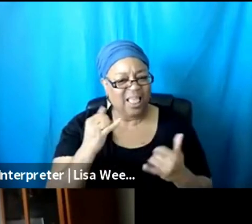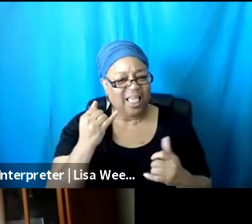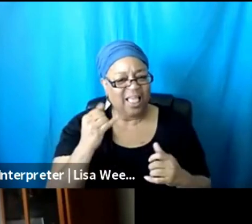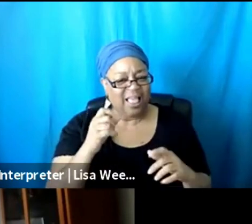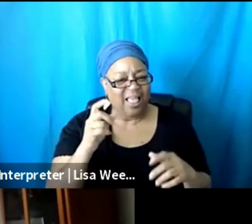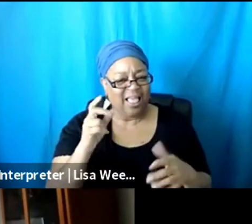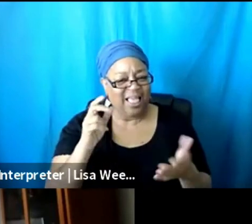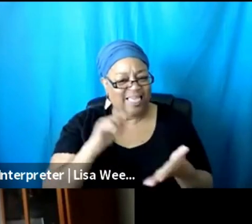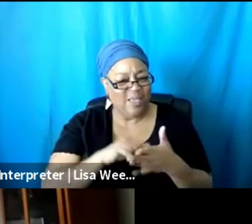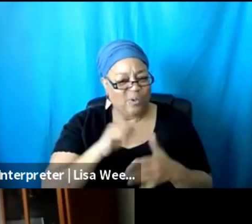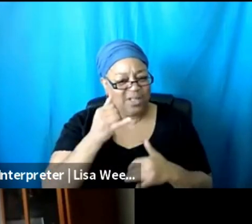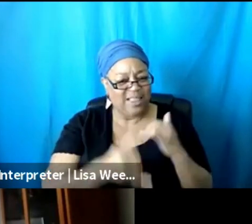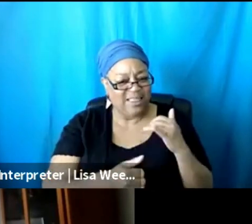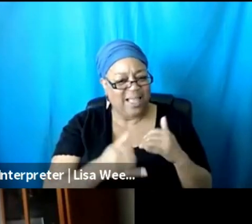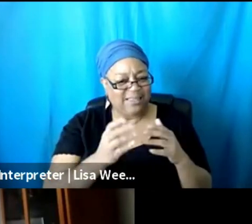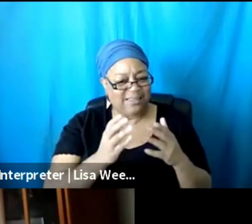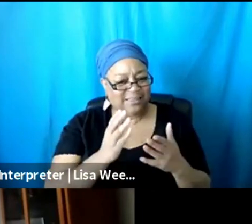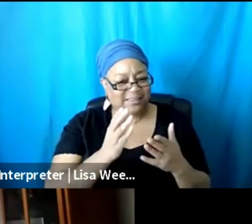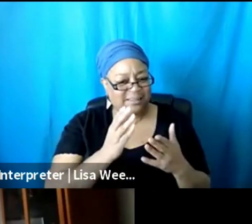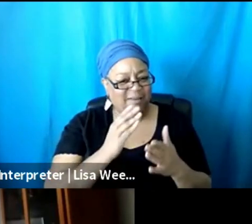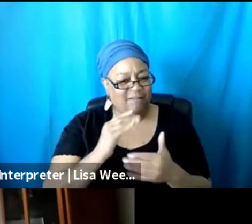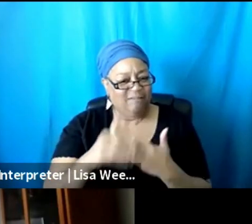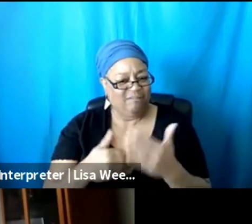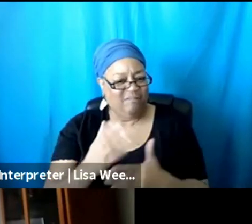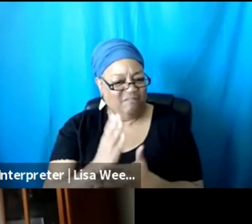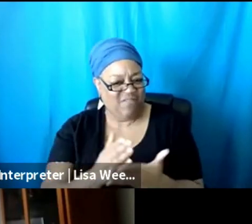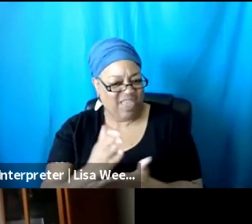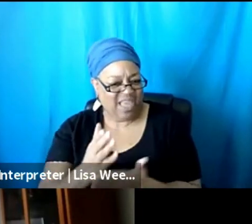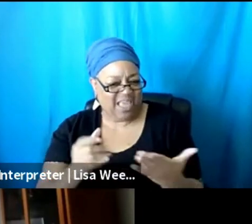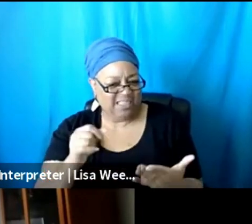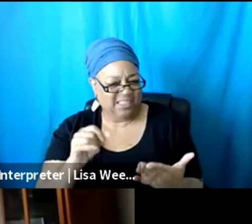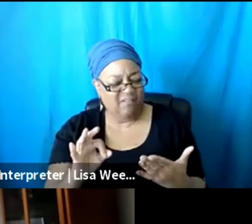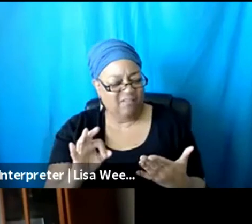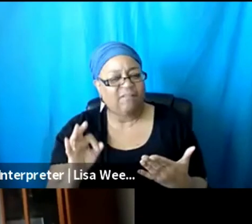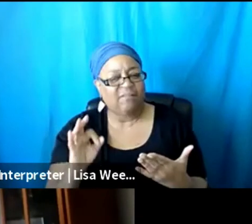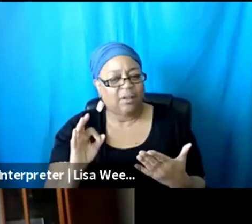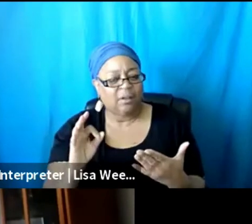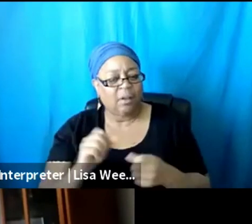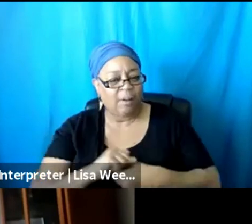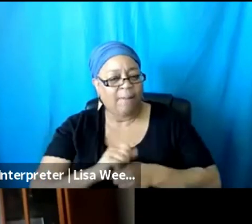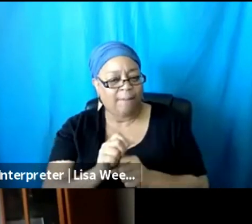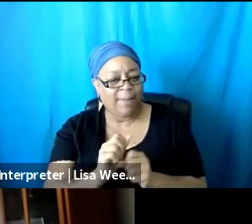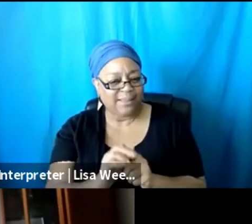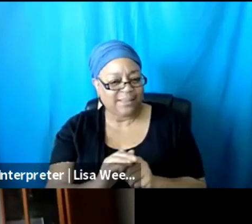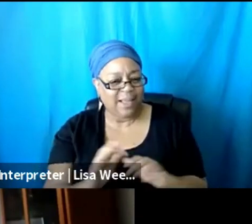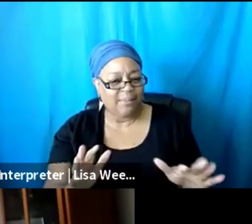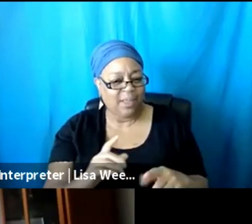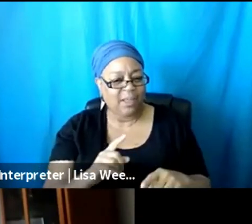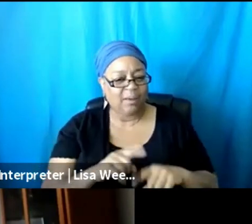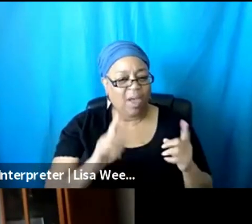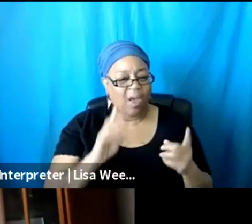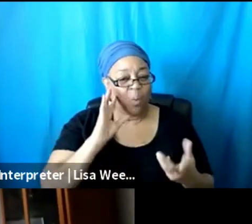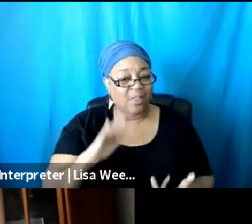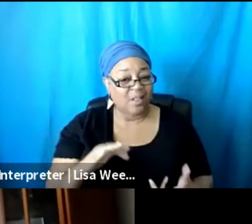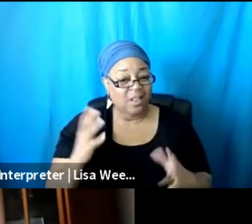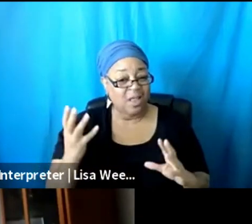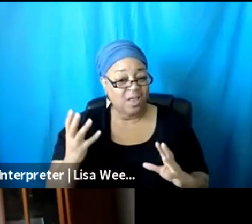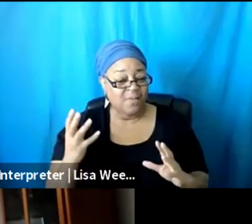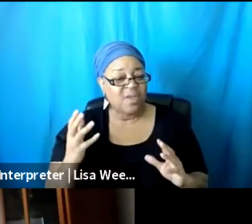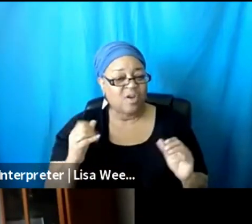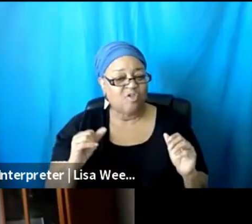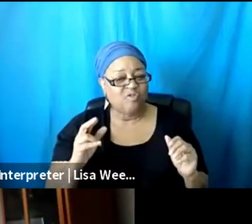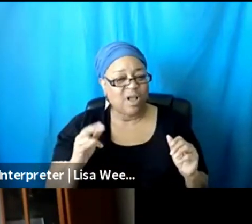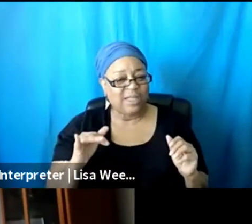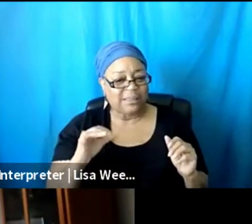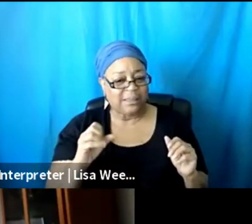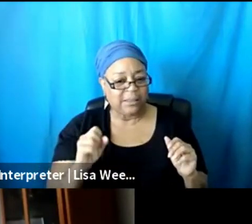pandemic. But thinking about the climate crisis, I think that's again where you have to step back and say, these are community issues that